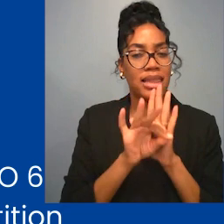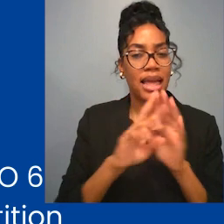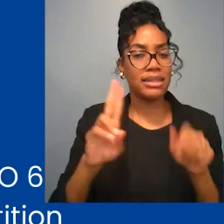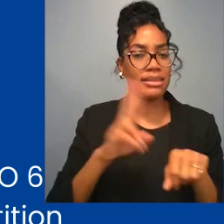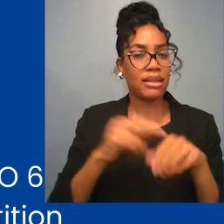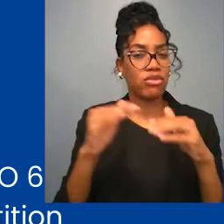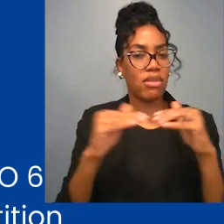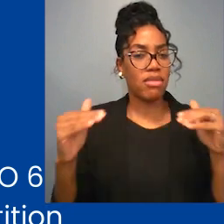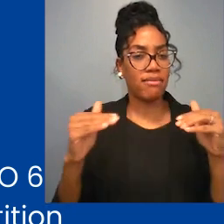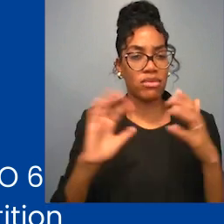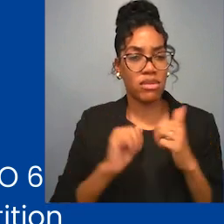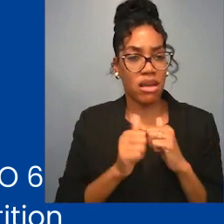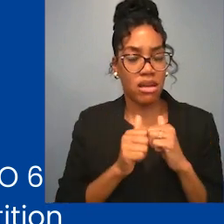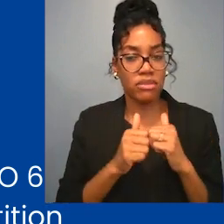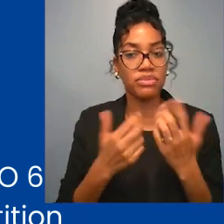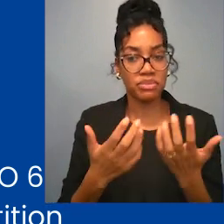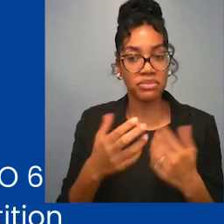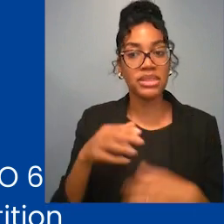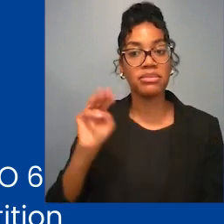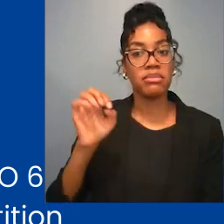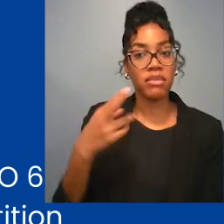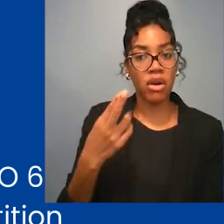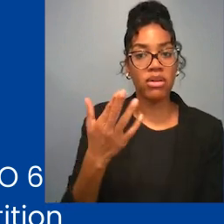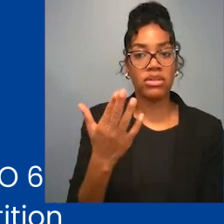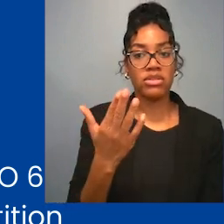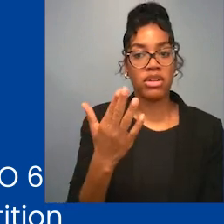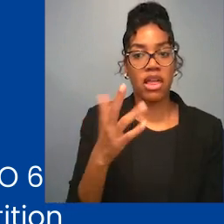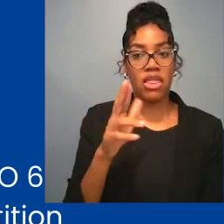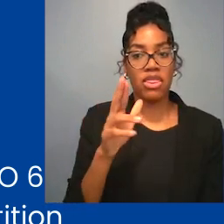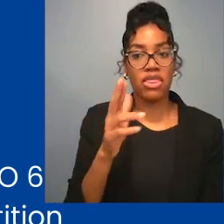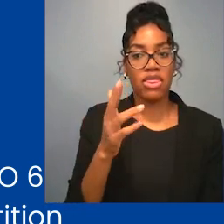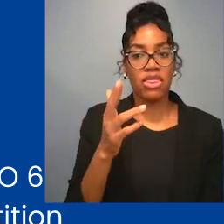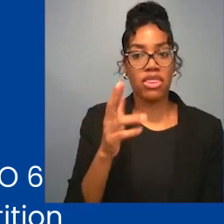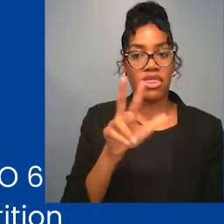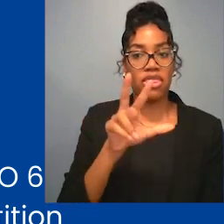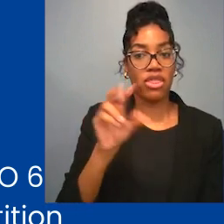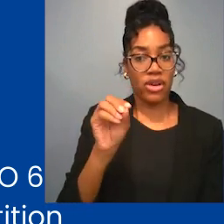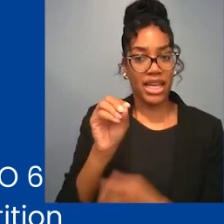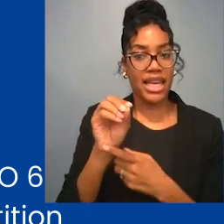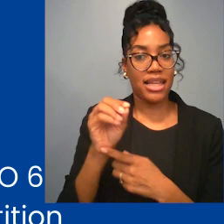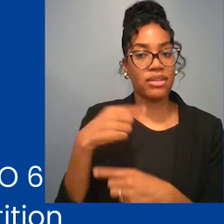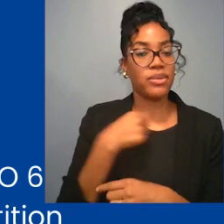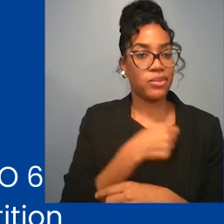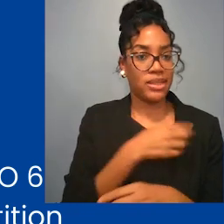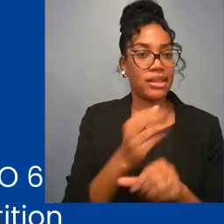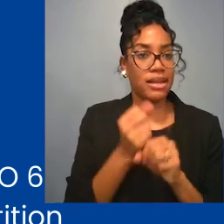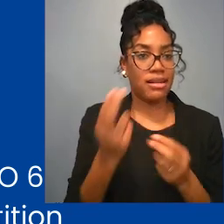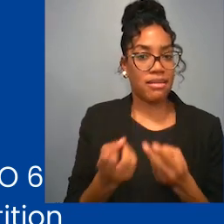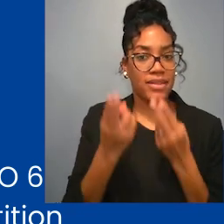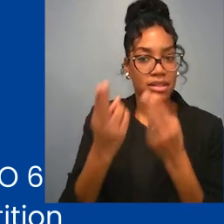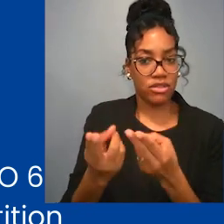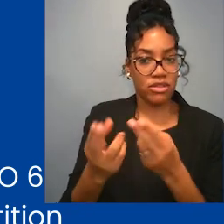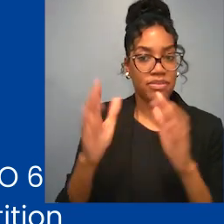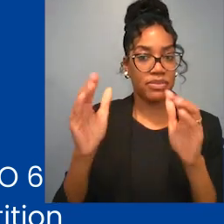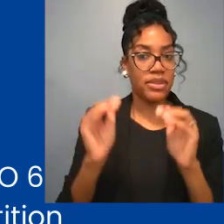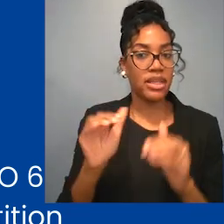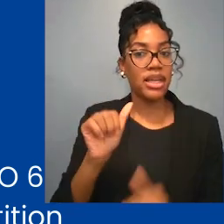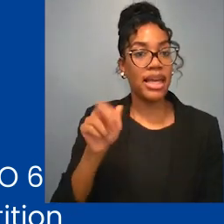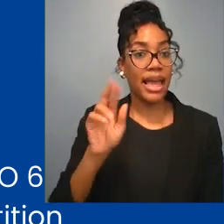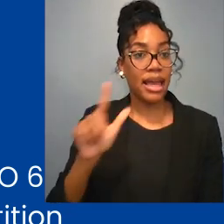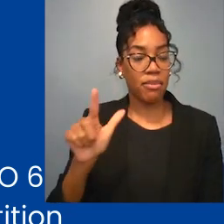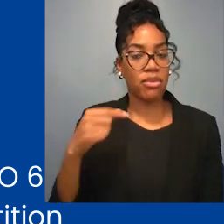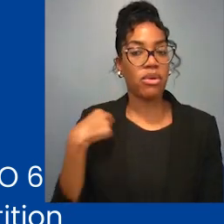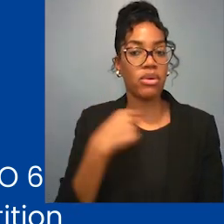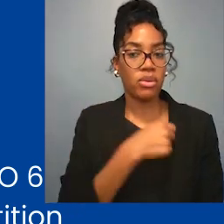Grant programs nominate up to 6 applicants to us. And then in April, we review those packages, make sure that you meet the